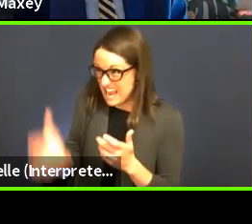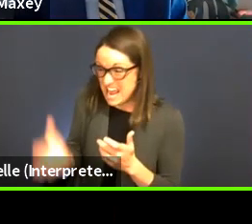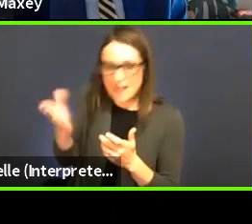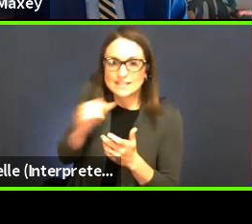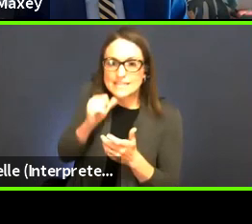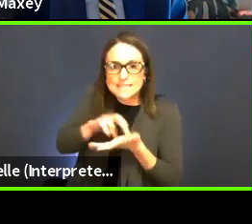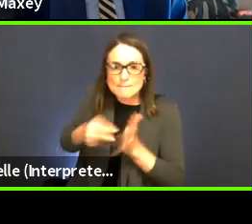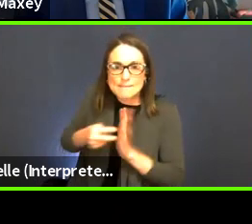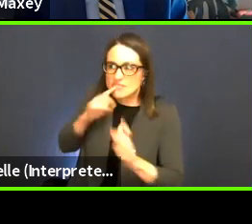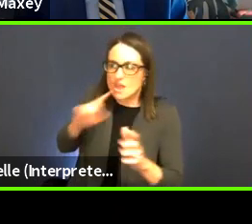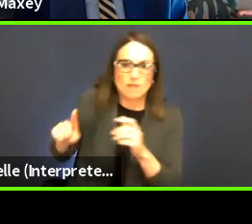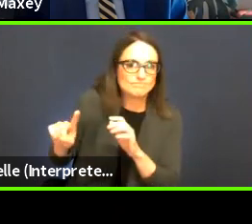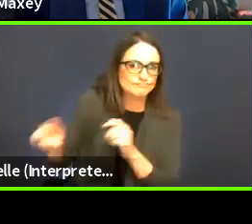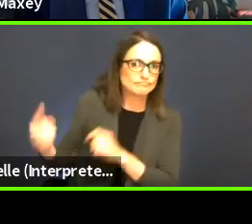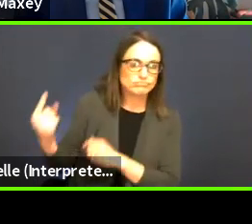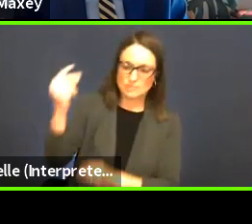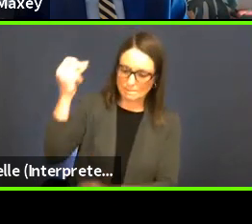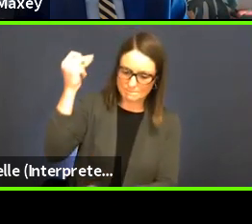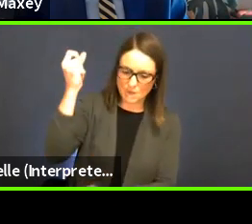of